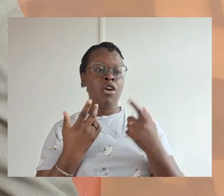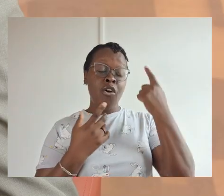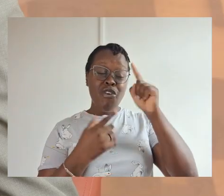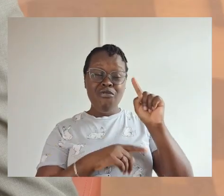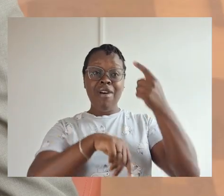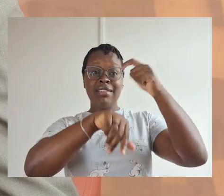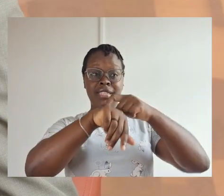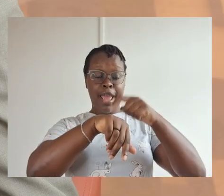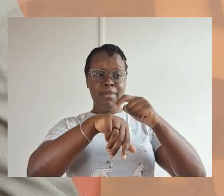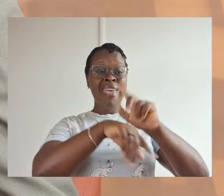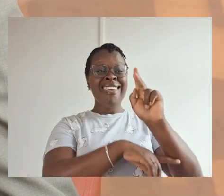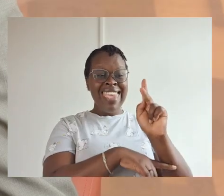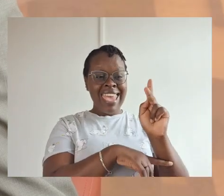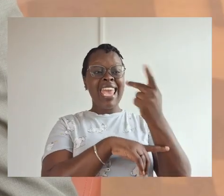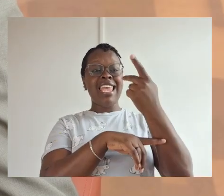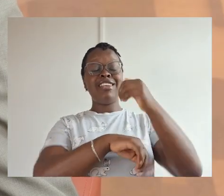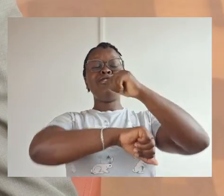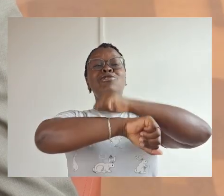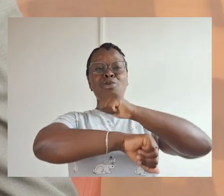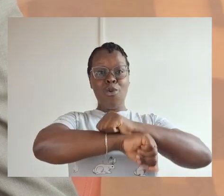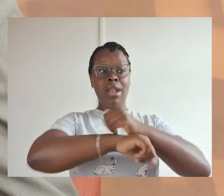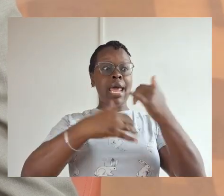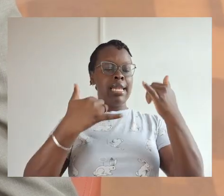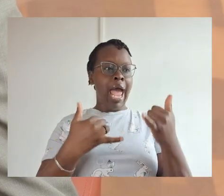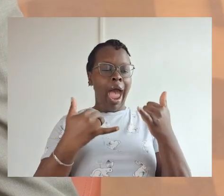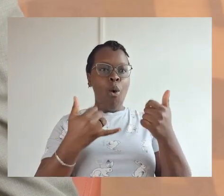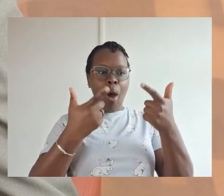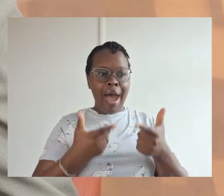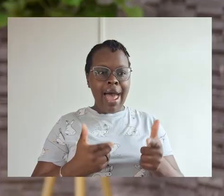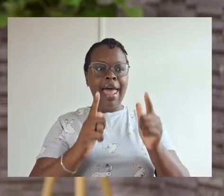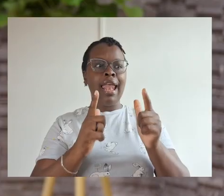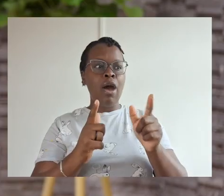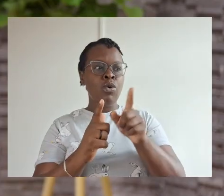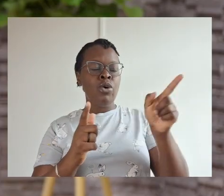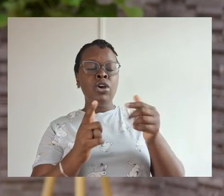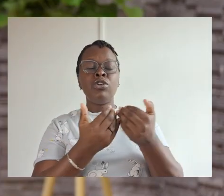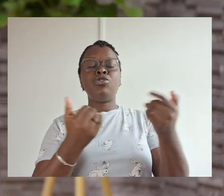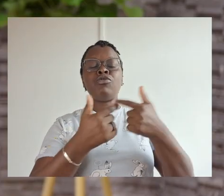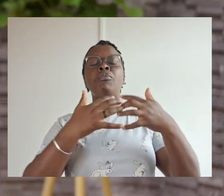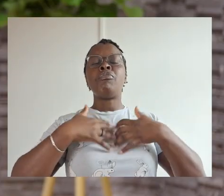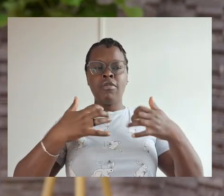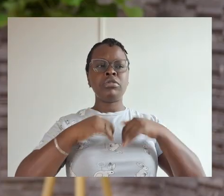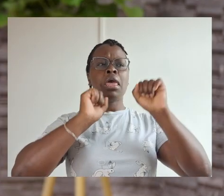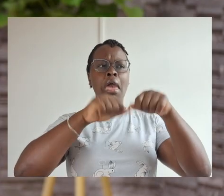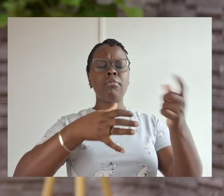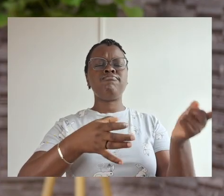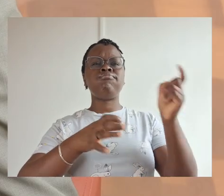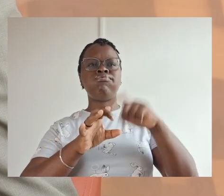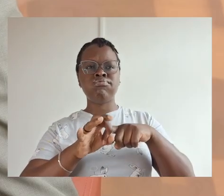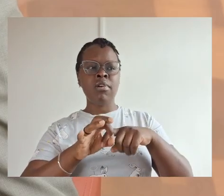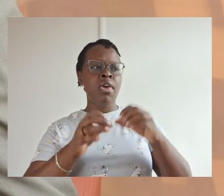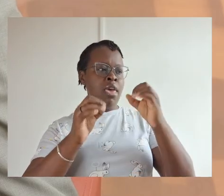curriculum. For the first time, the Kenyan curriculum system is rolled out in the schools. And